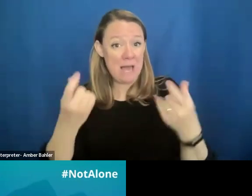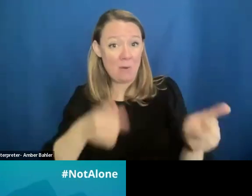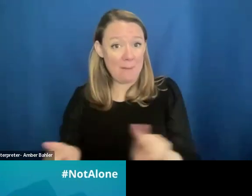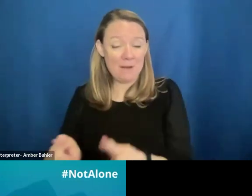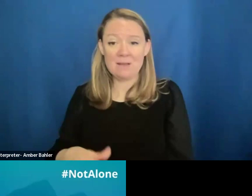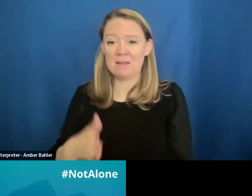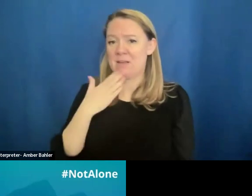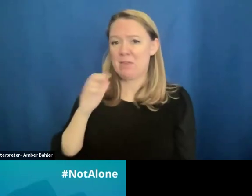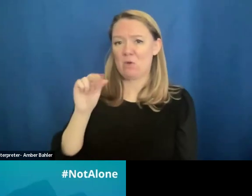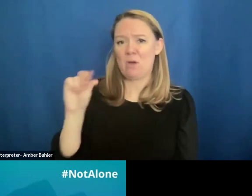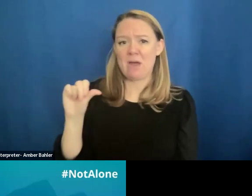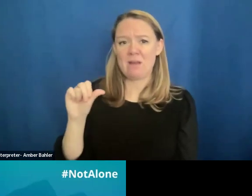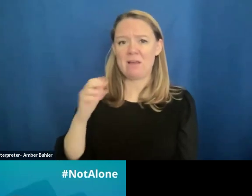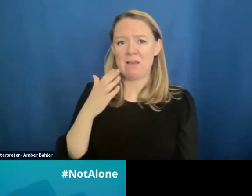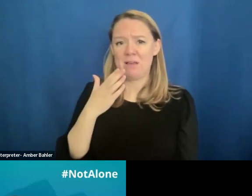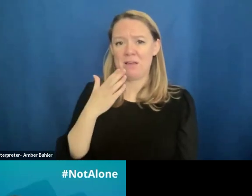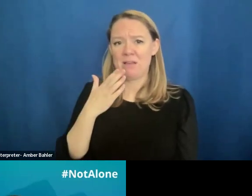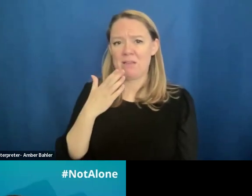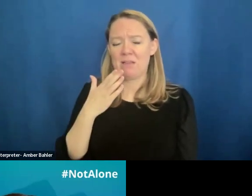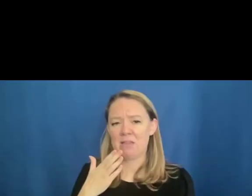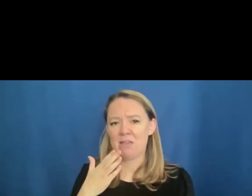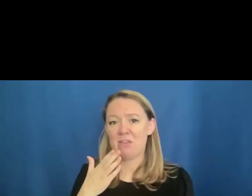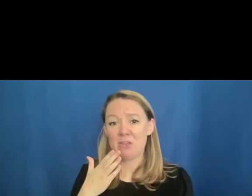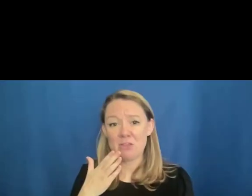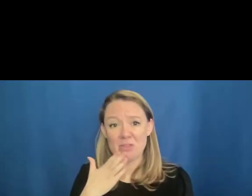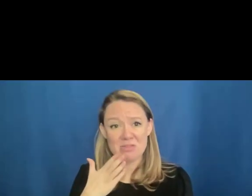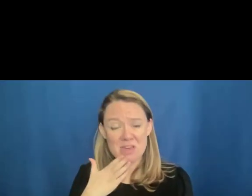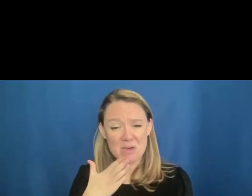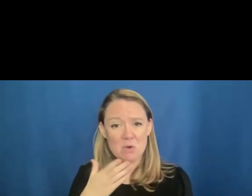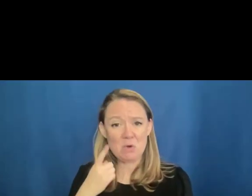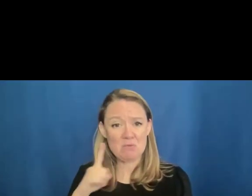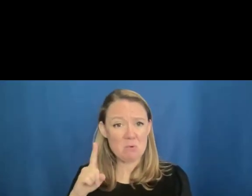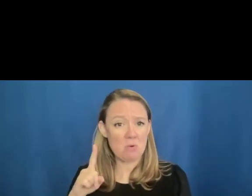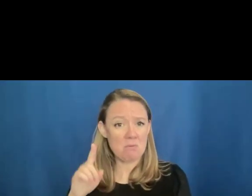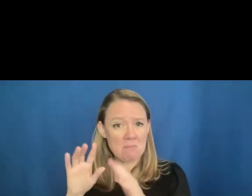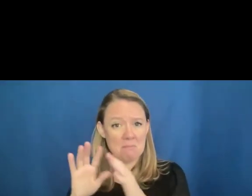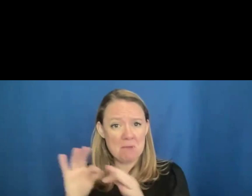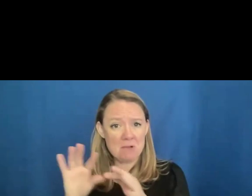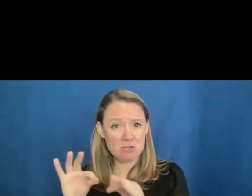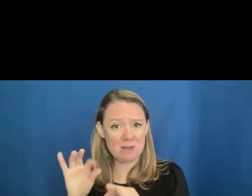Thanks, Anna, and thanks for raising that issue that was discussed in the panel about